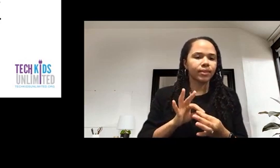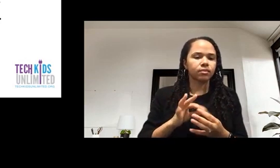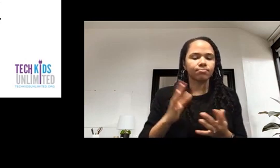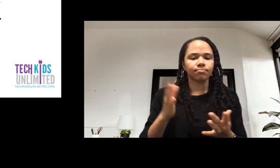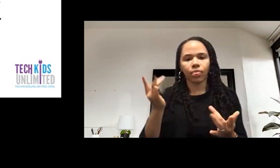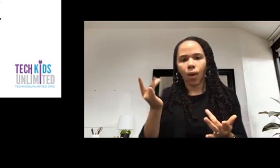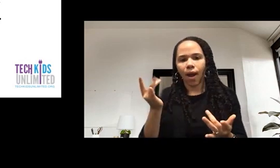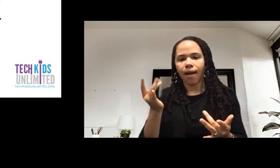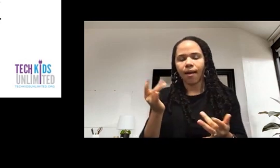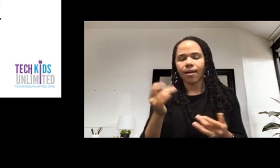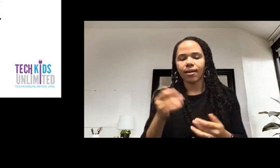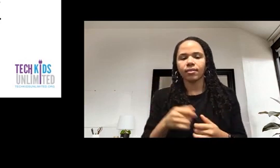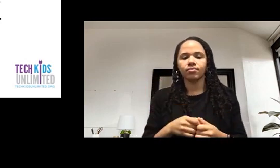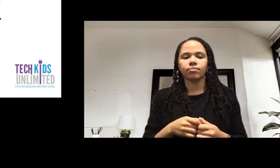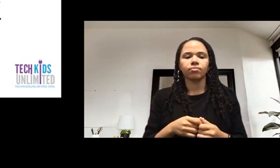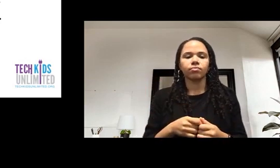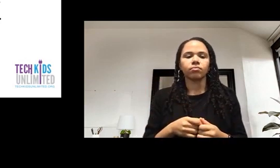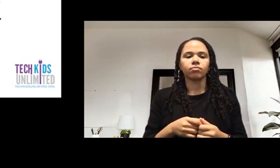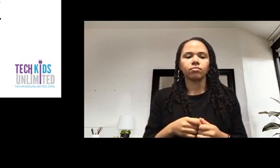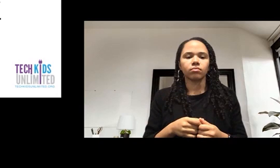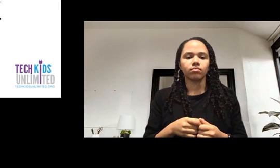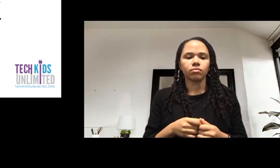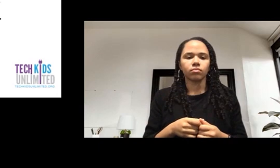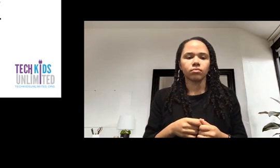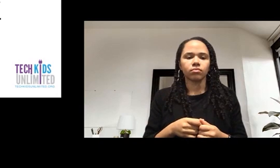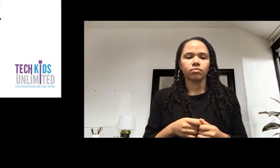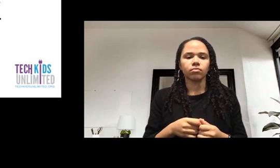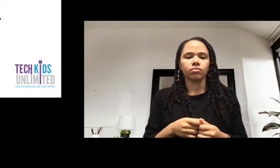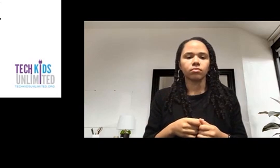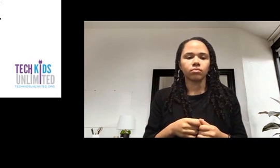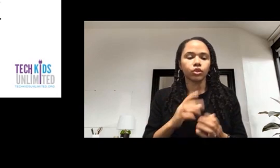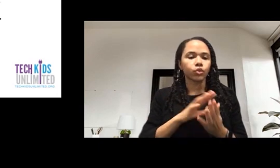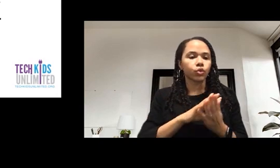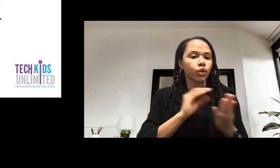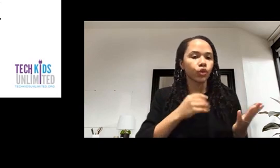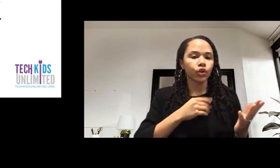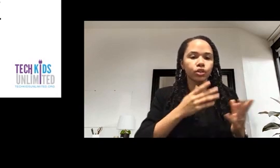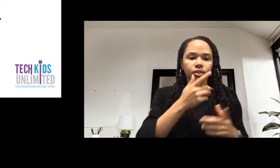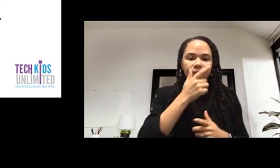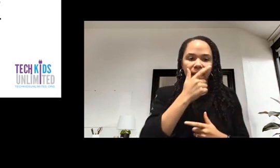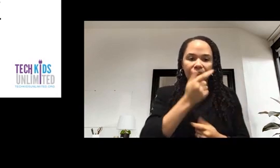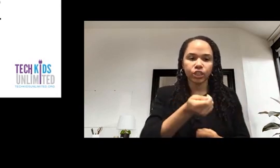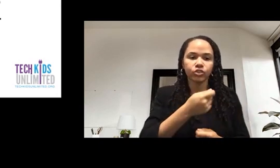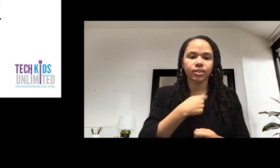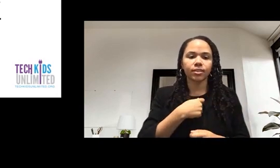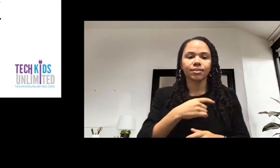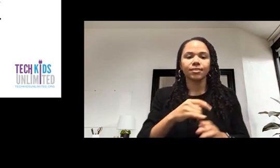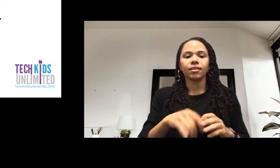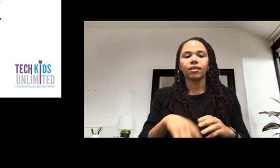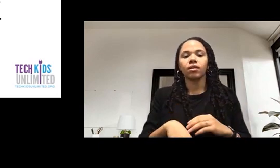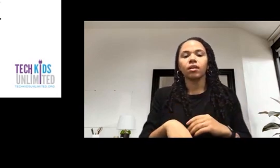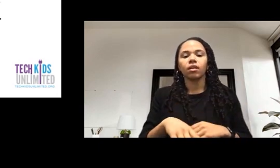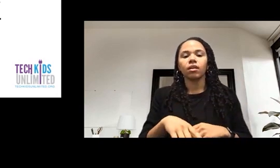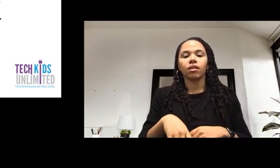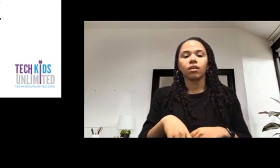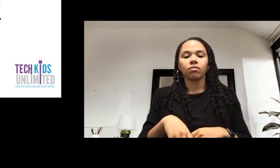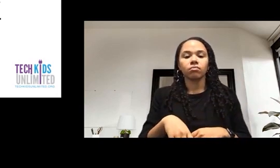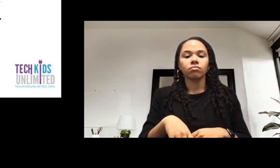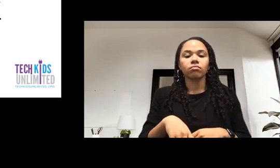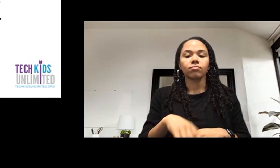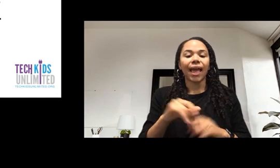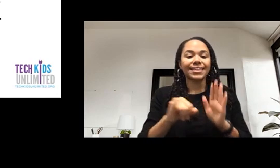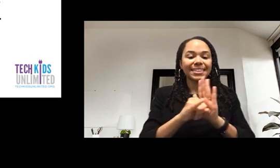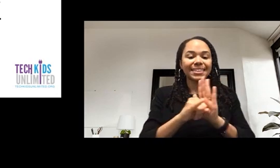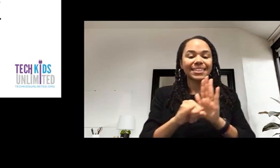the relevance to the learner's interests, their identities, their needs, and so on. The